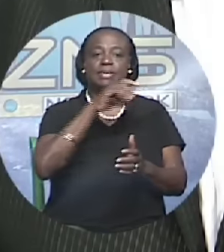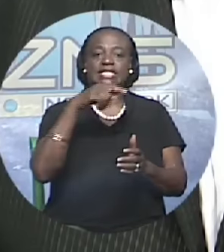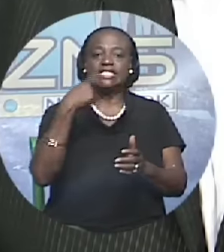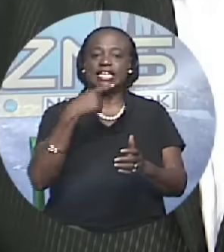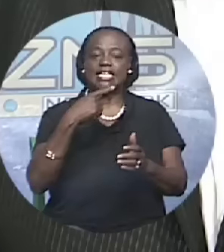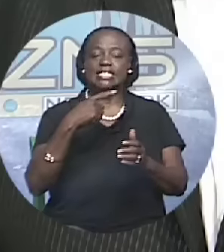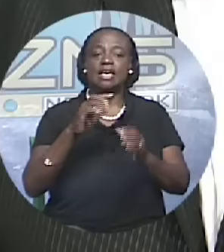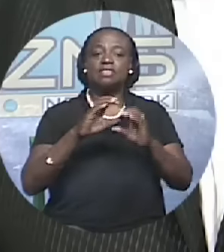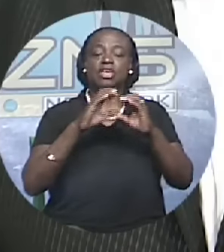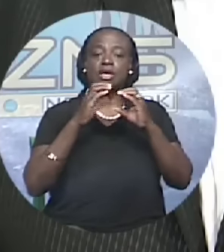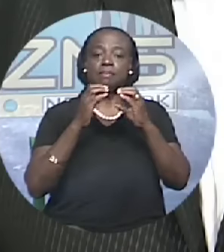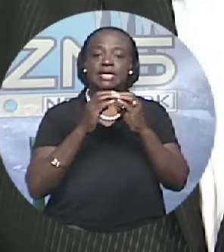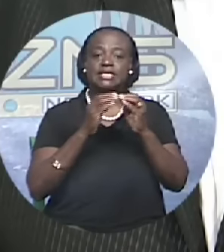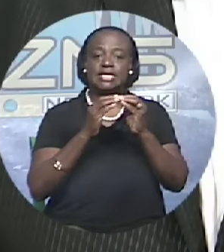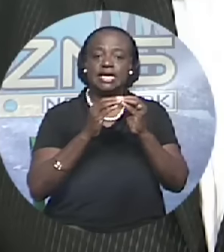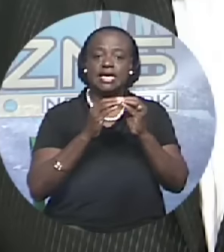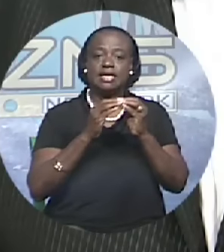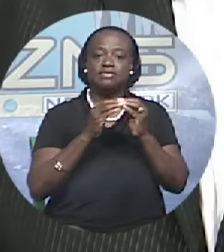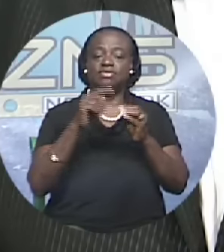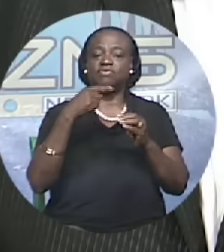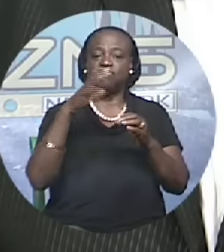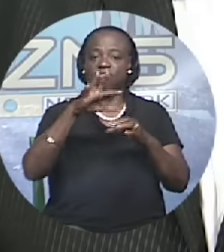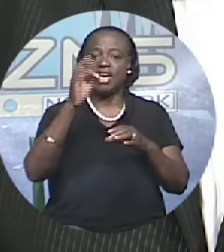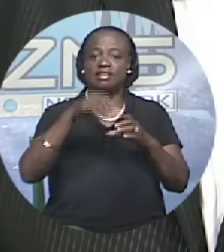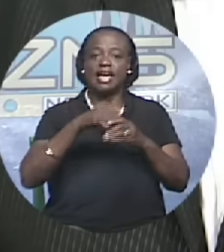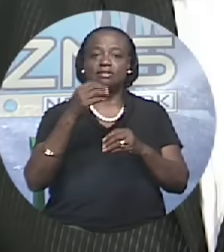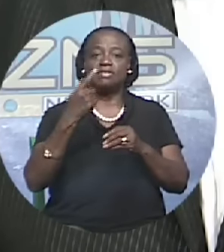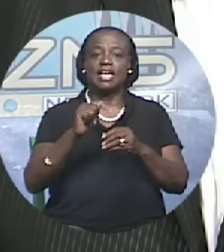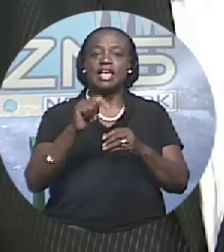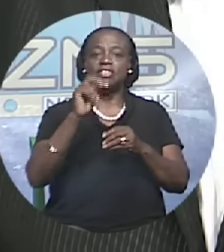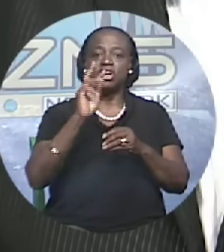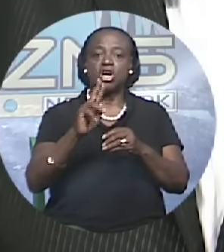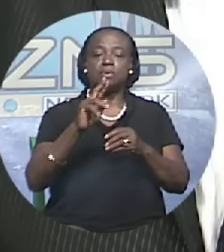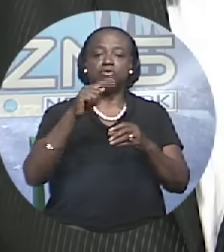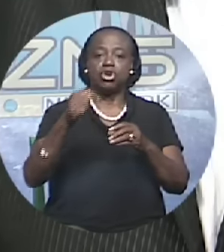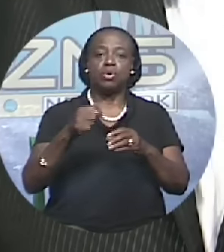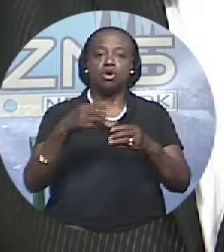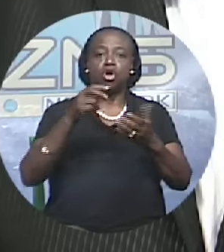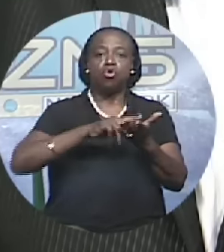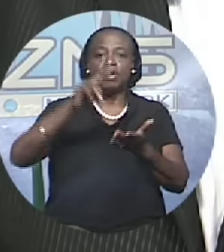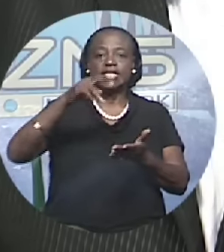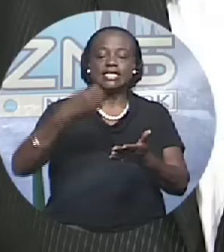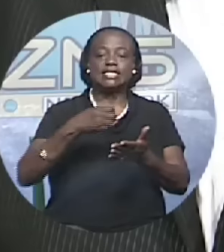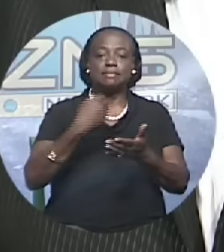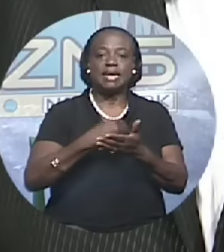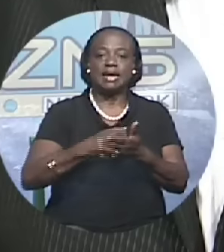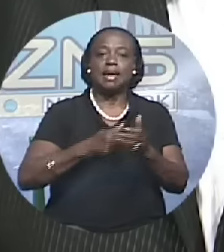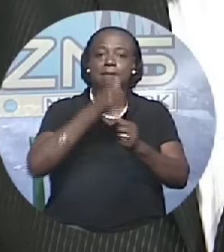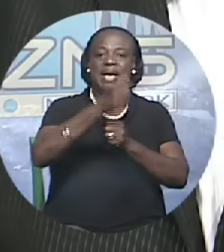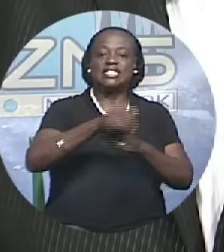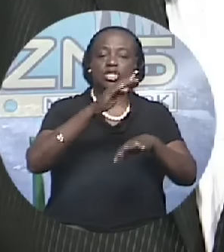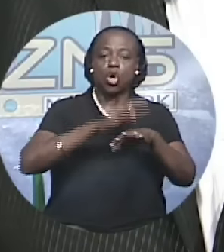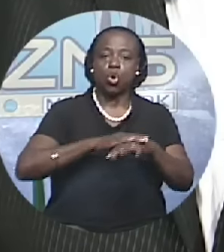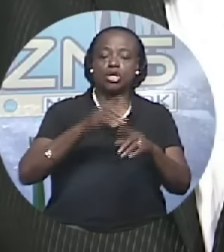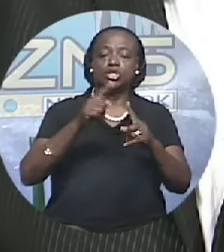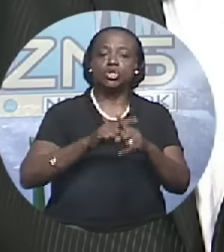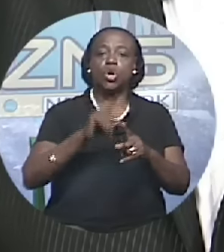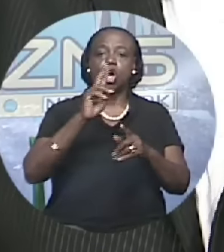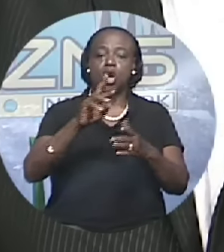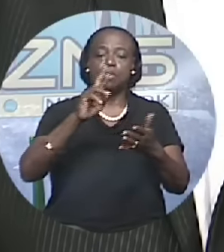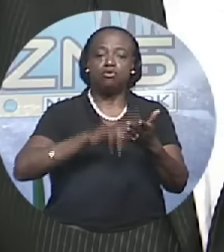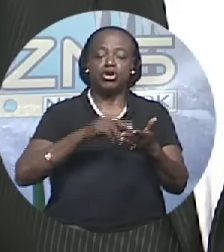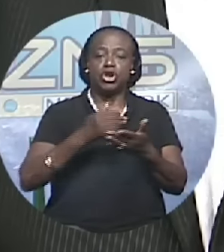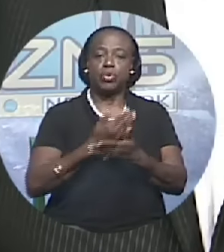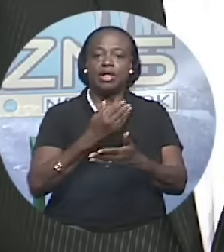that the Urban Renewal Foundation raises money and passes it on to urban renewal. He noted that under the Financial Audit and Accounting